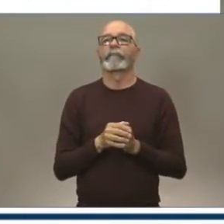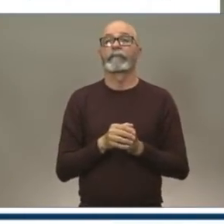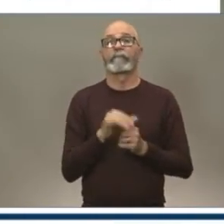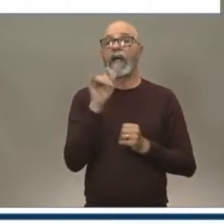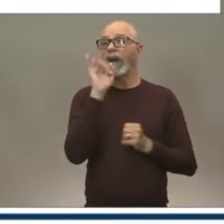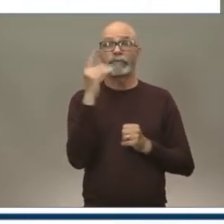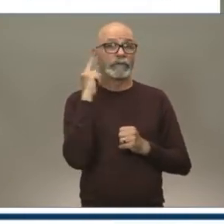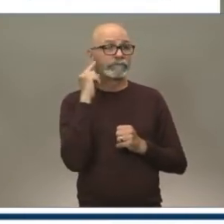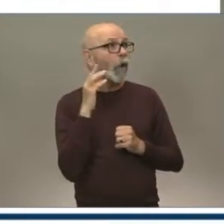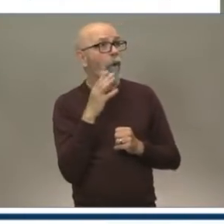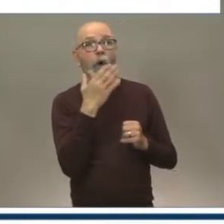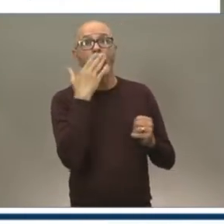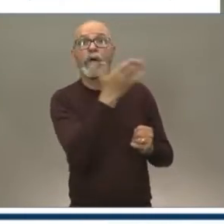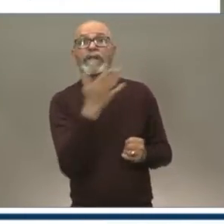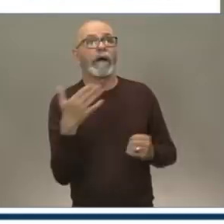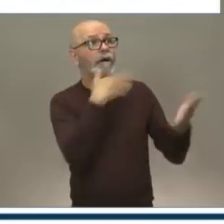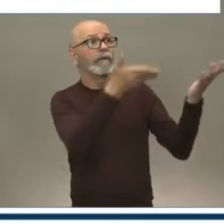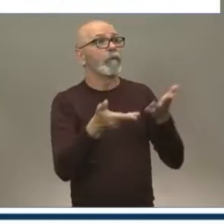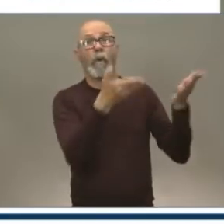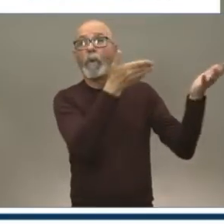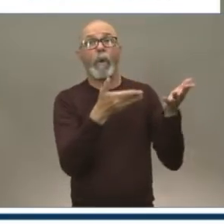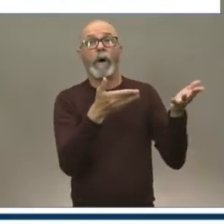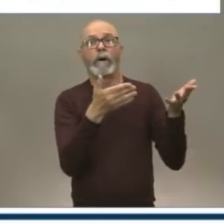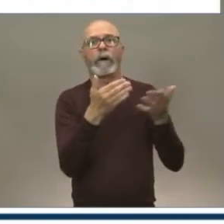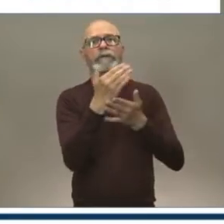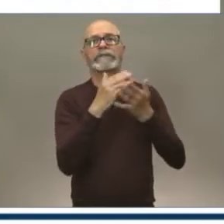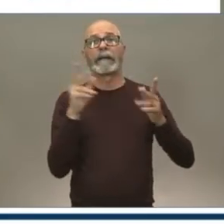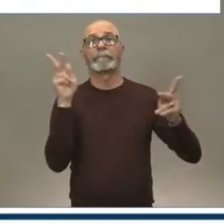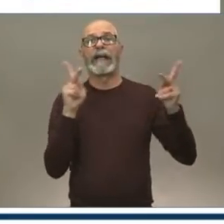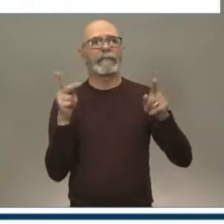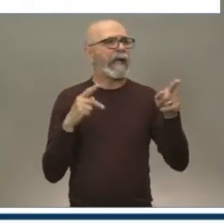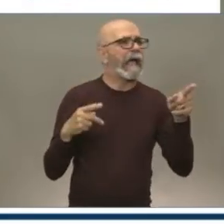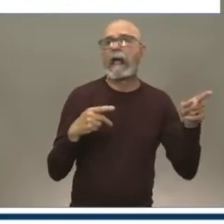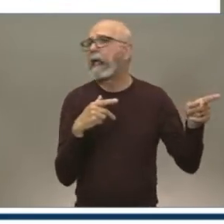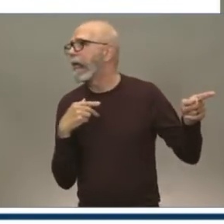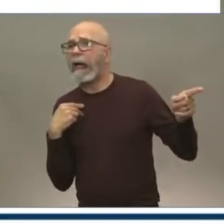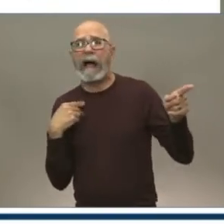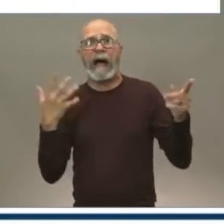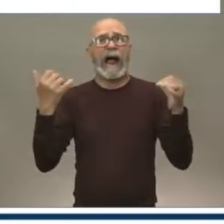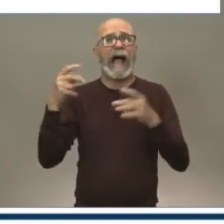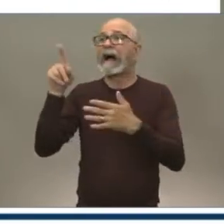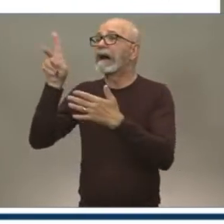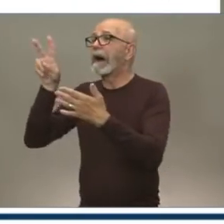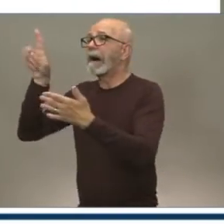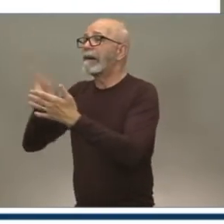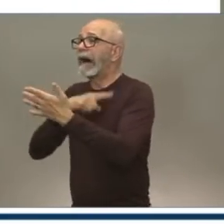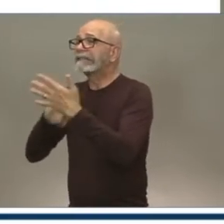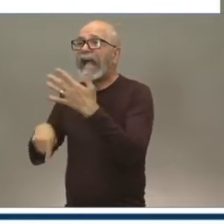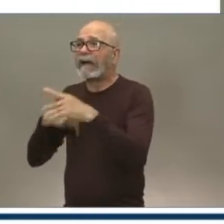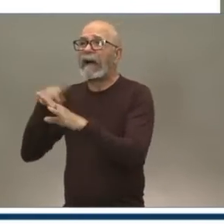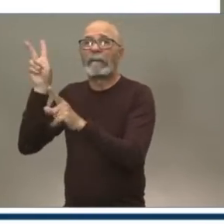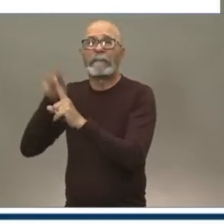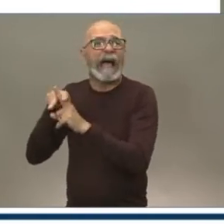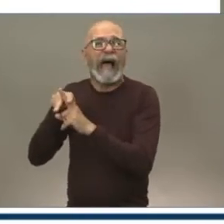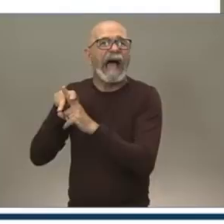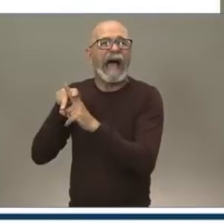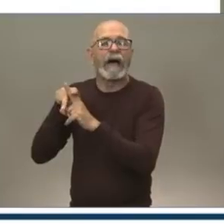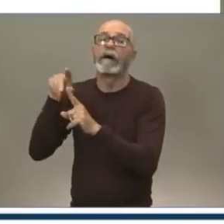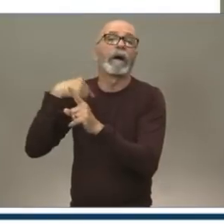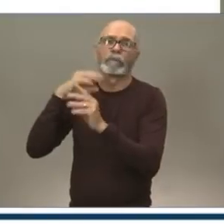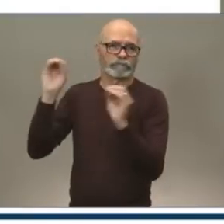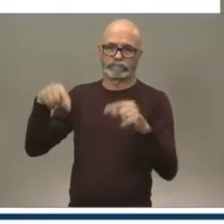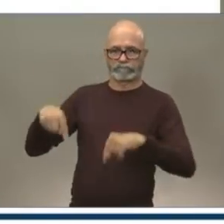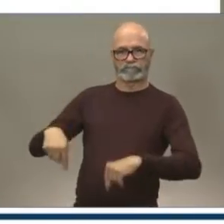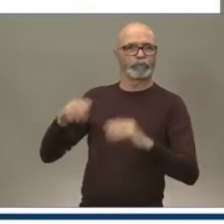other provinces who've had to cancel thousands of appointments. So until we are more confident in the ongoing supply from the